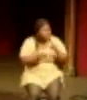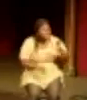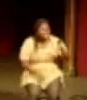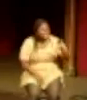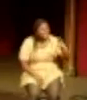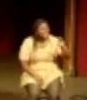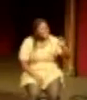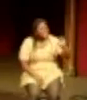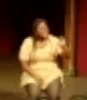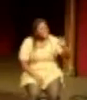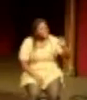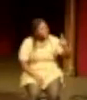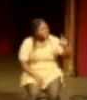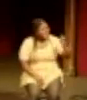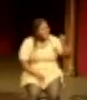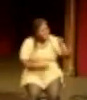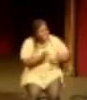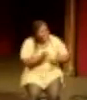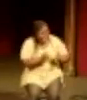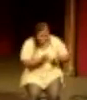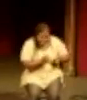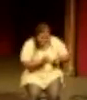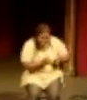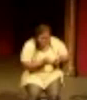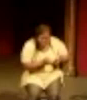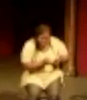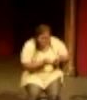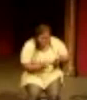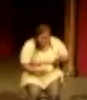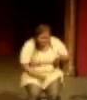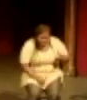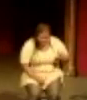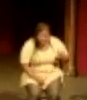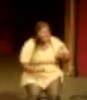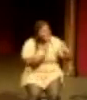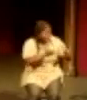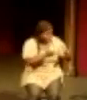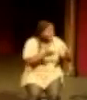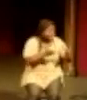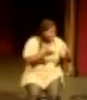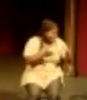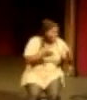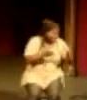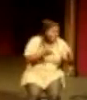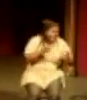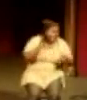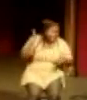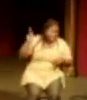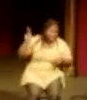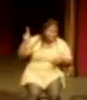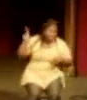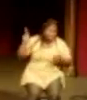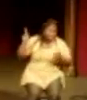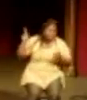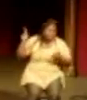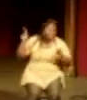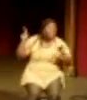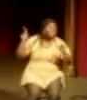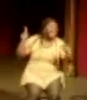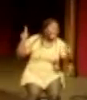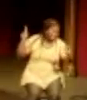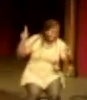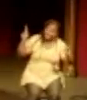Oscar De Leon there on the left. That's Robert Bustos with the microphone, but Oscar De Leon there on the left, he was a